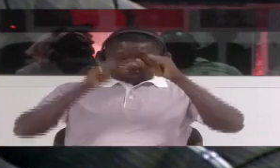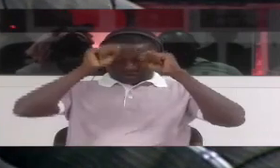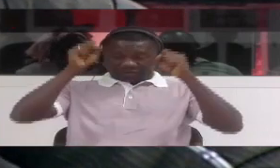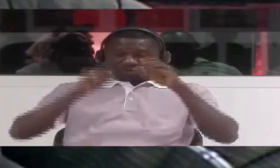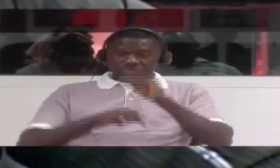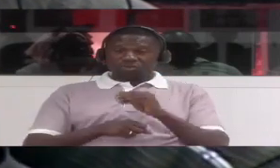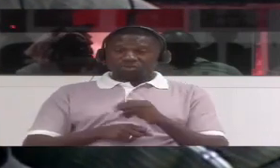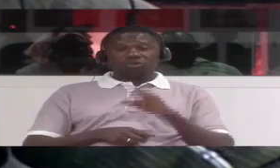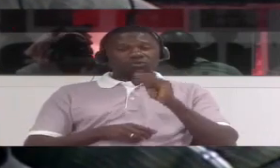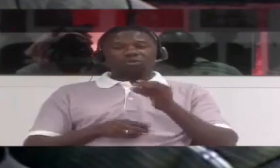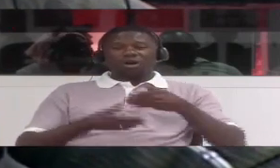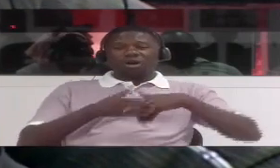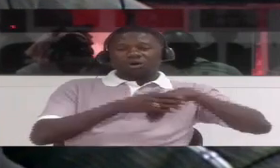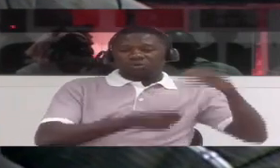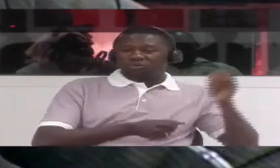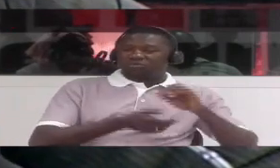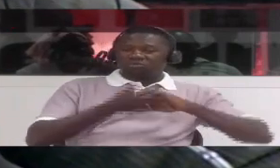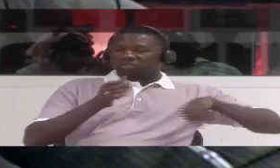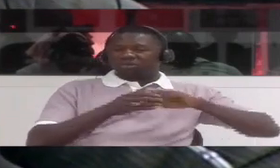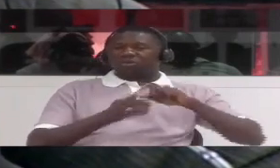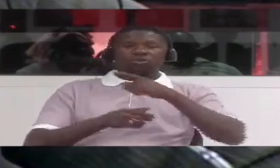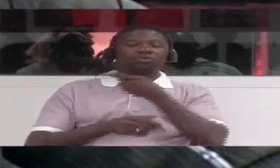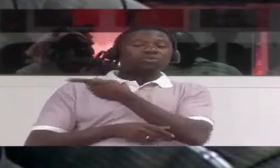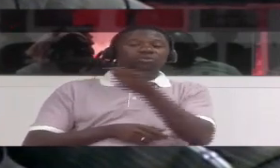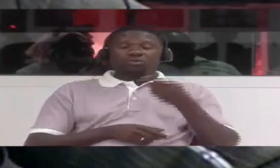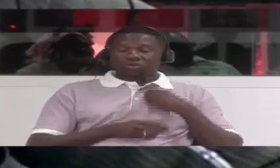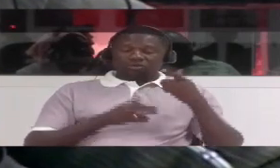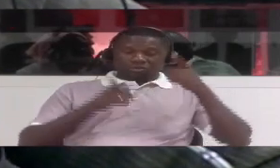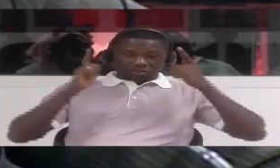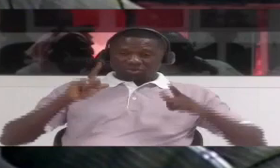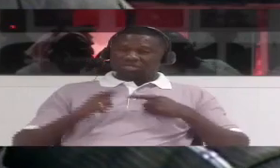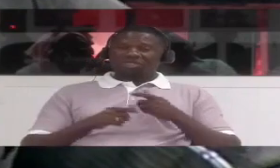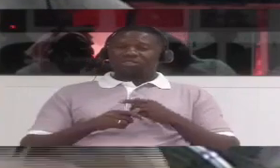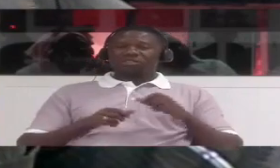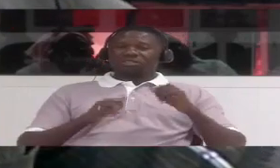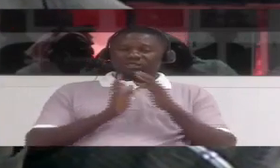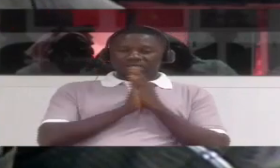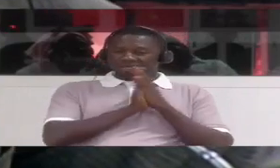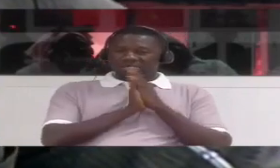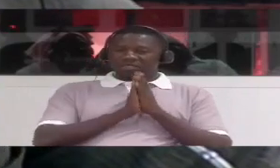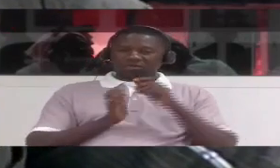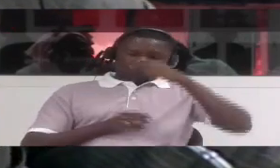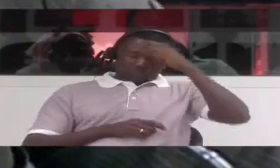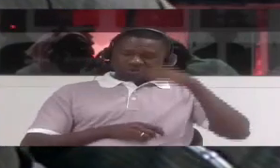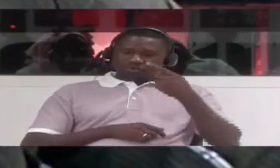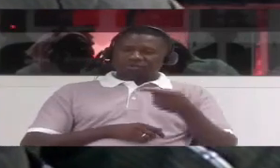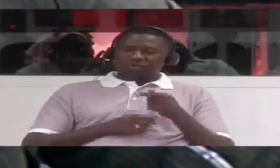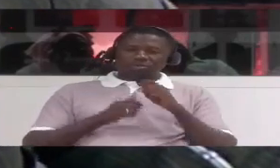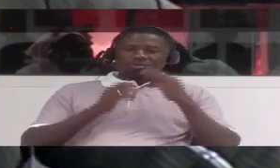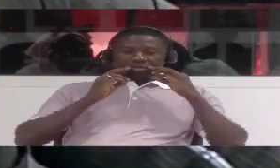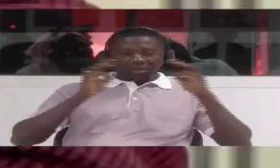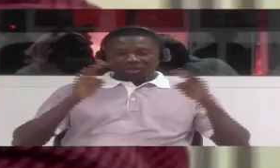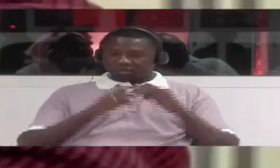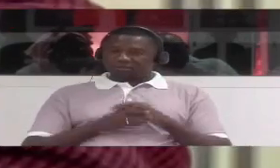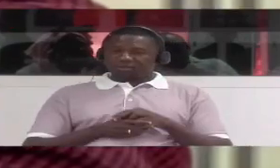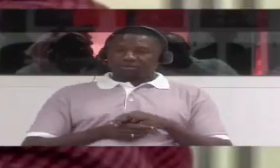possible those laws and restrictions that impede the work of the media. I'm quite sure that we probably will